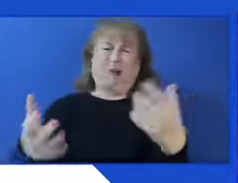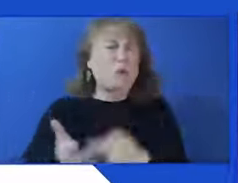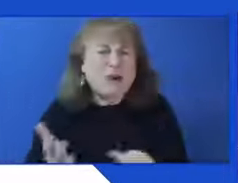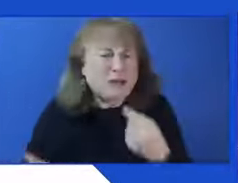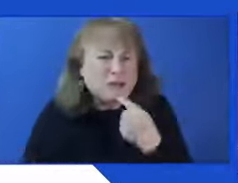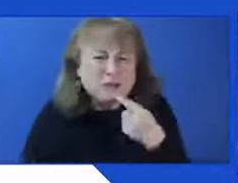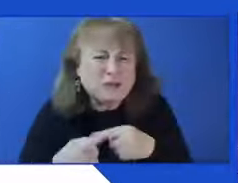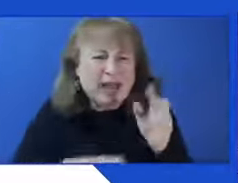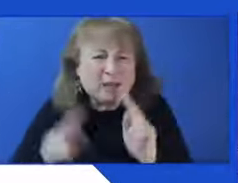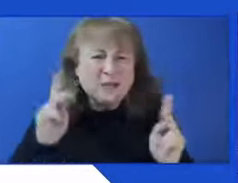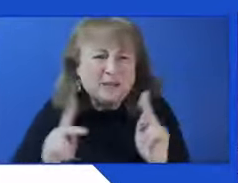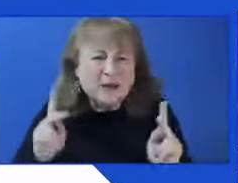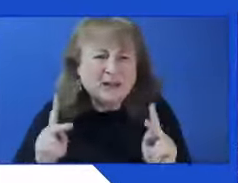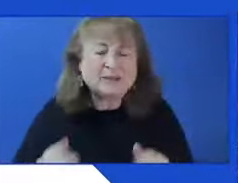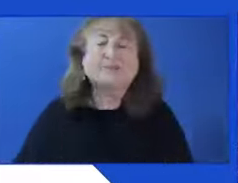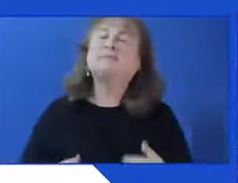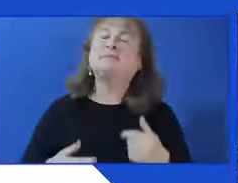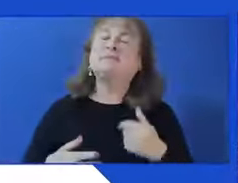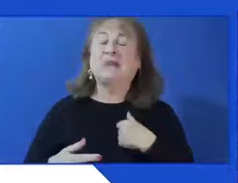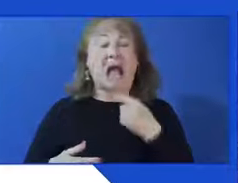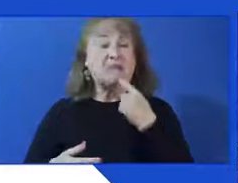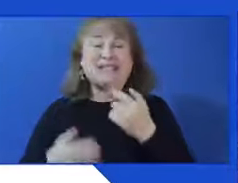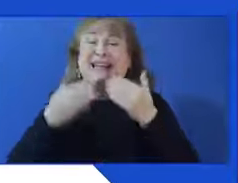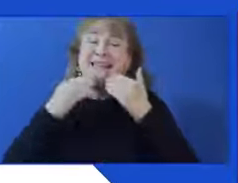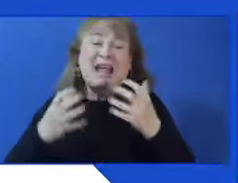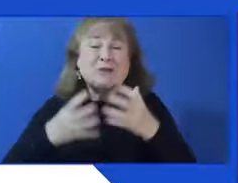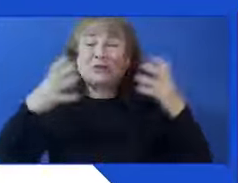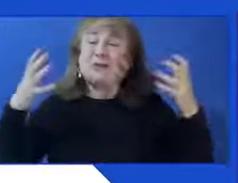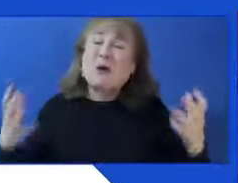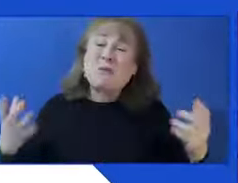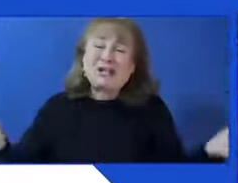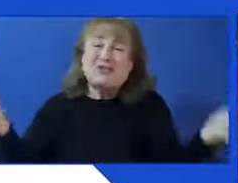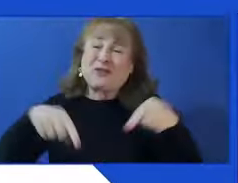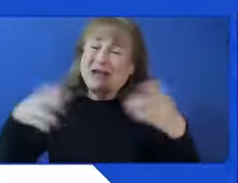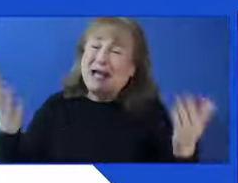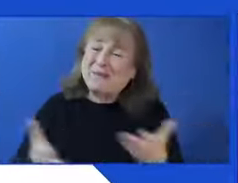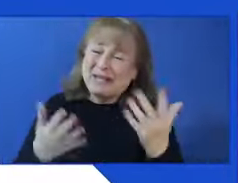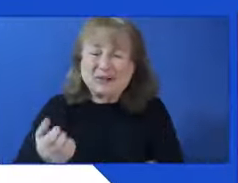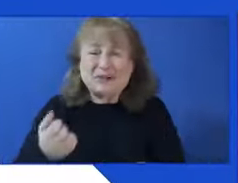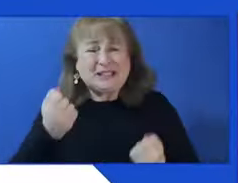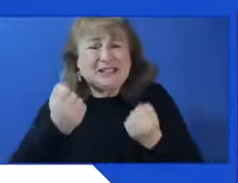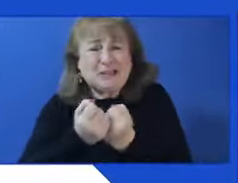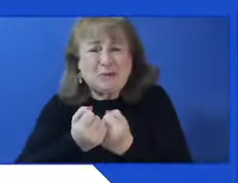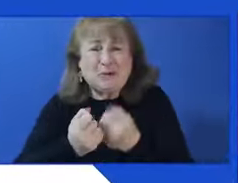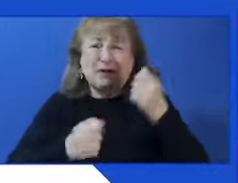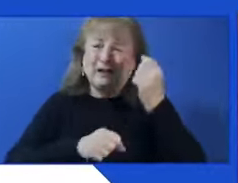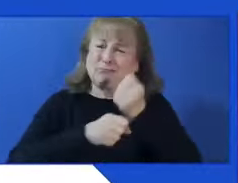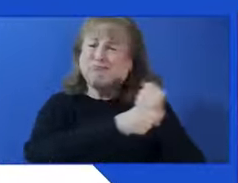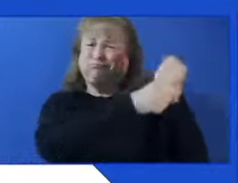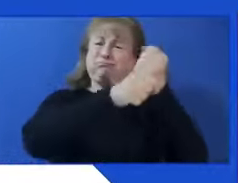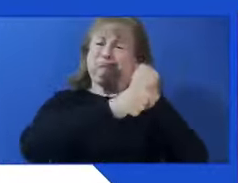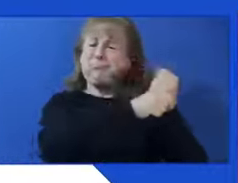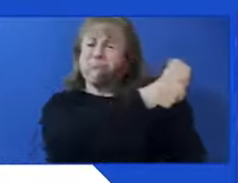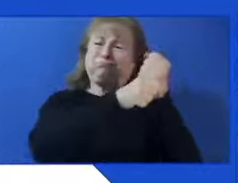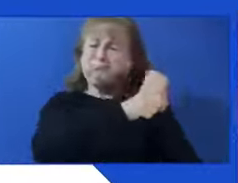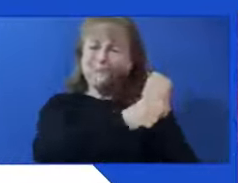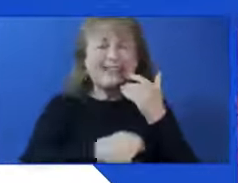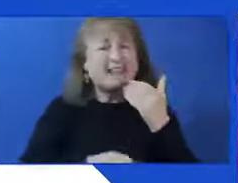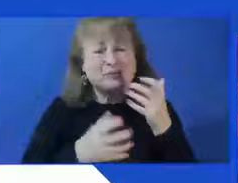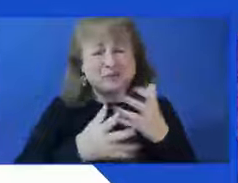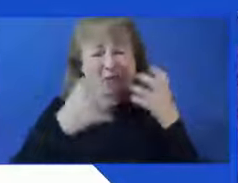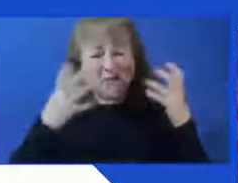everyone? I would just say thank you so much for coming here and supporting this campaign. And